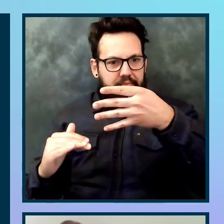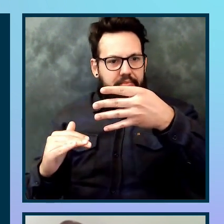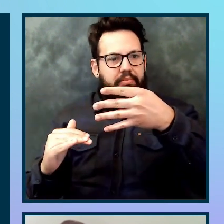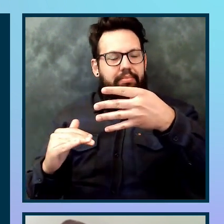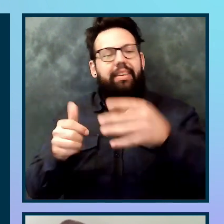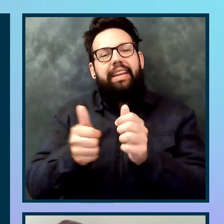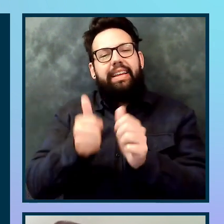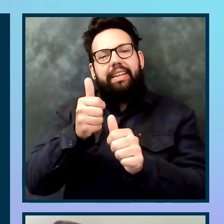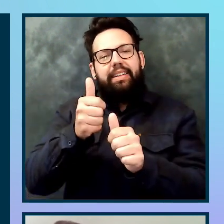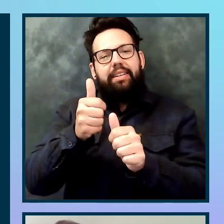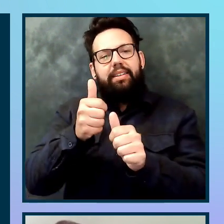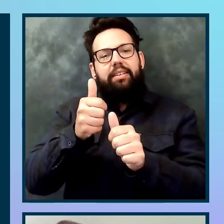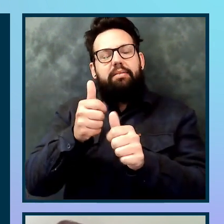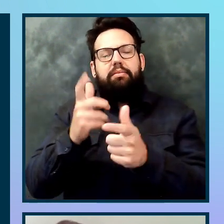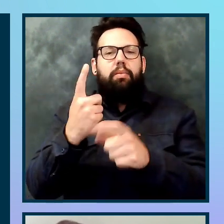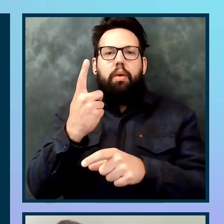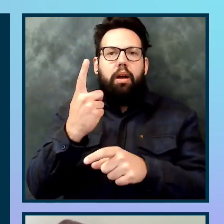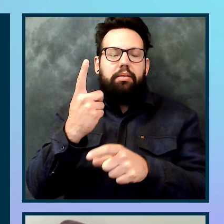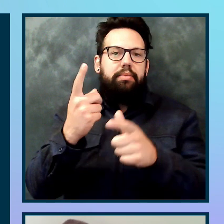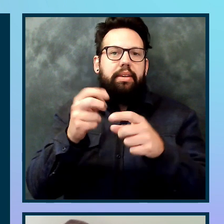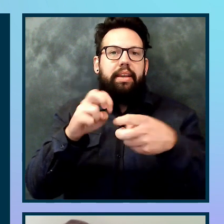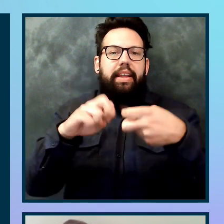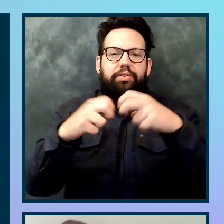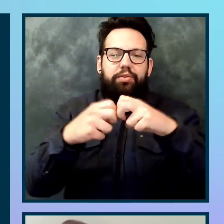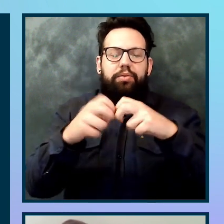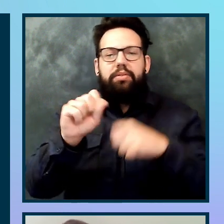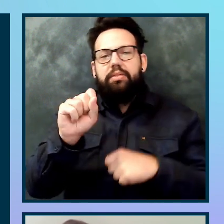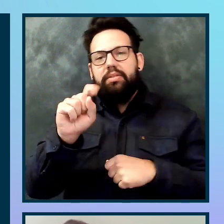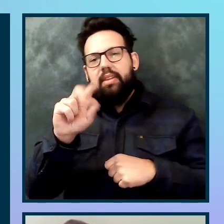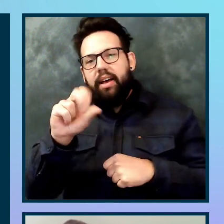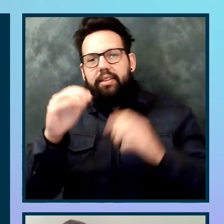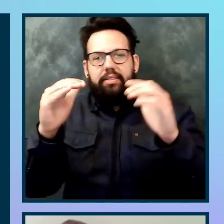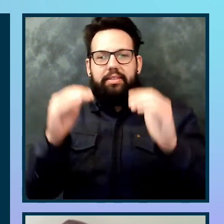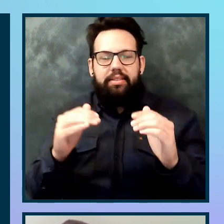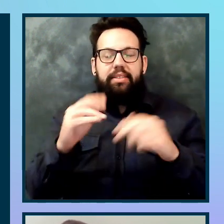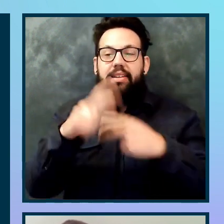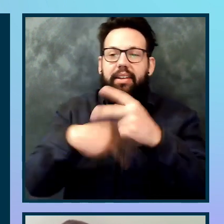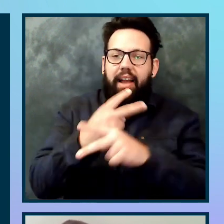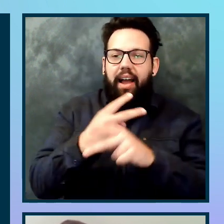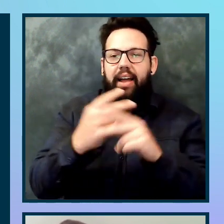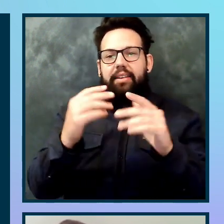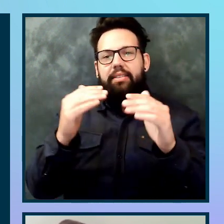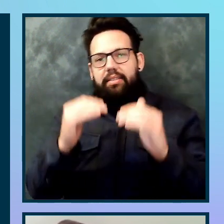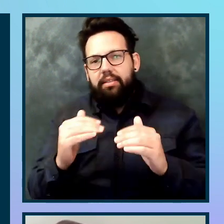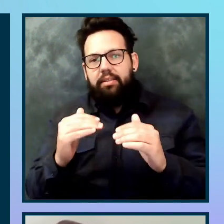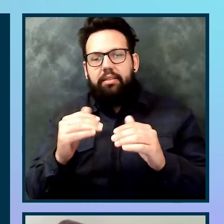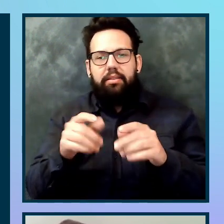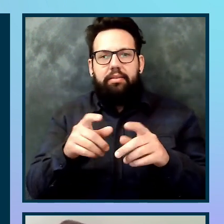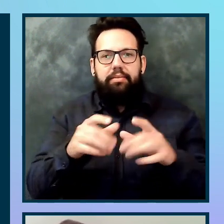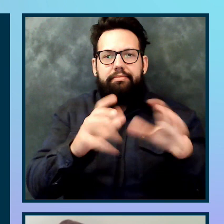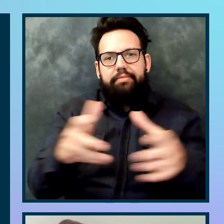toggles. One of them is issue status, another is severity, triage status, issue kind, issue type, and so on. And these all